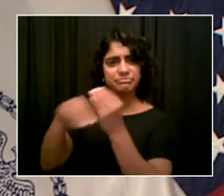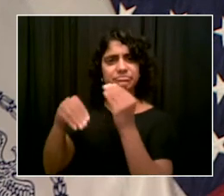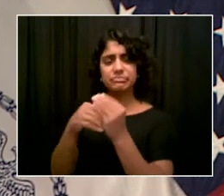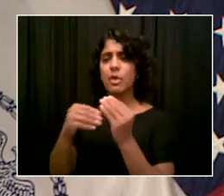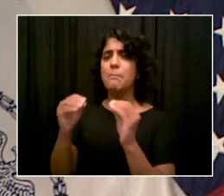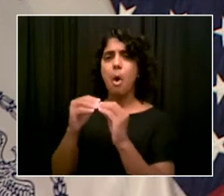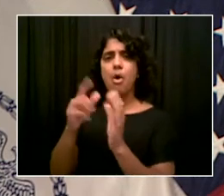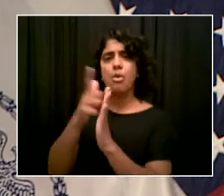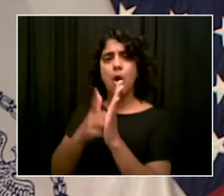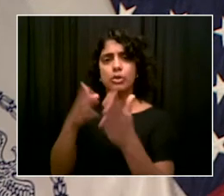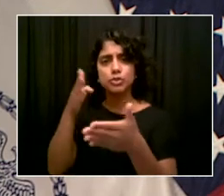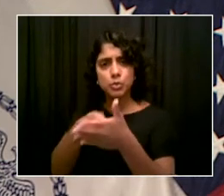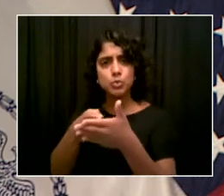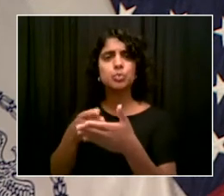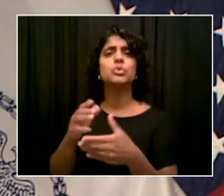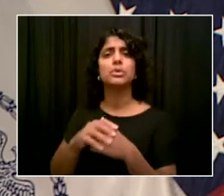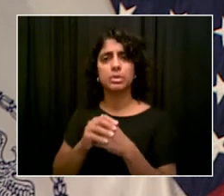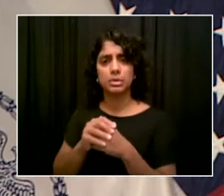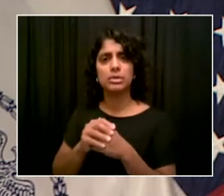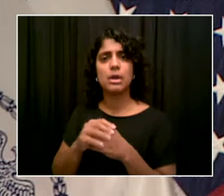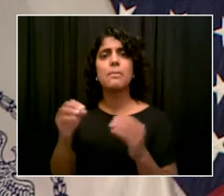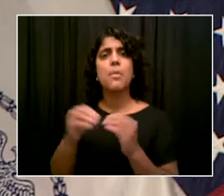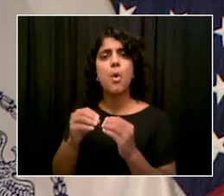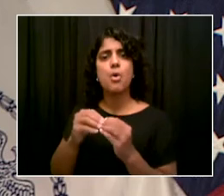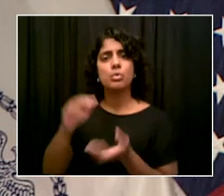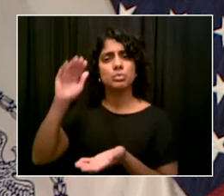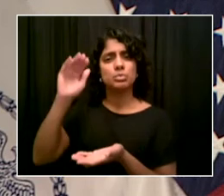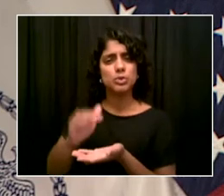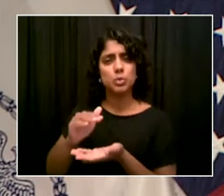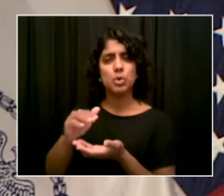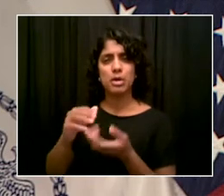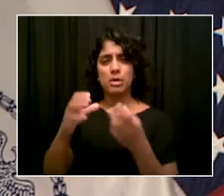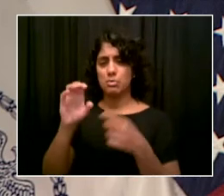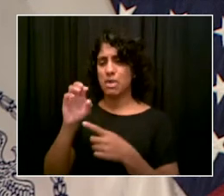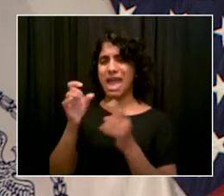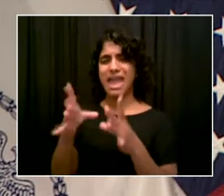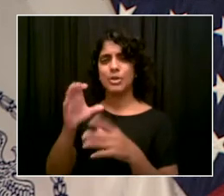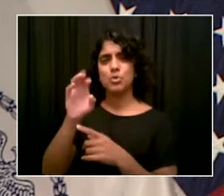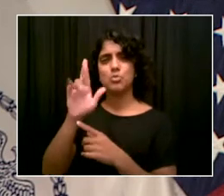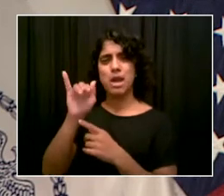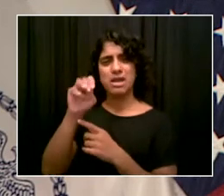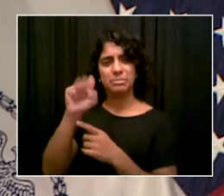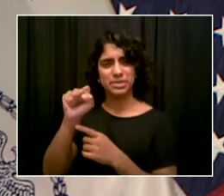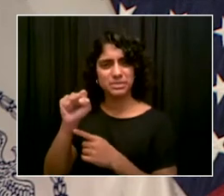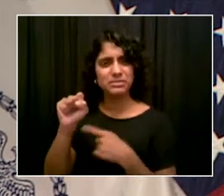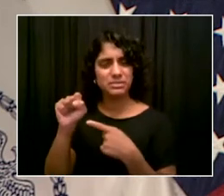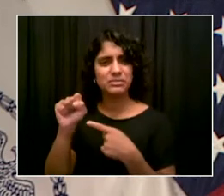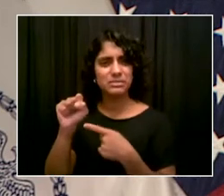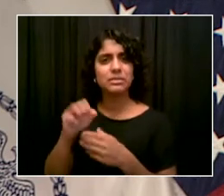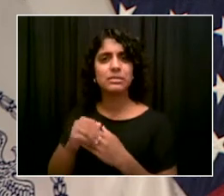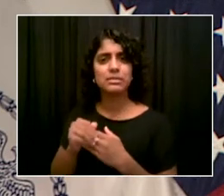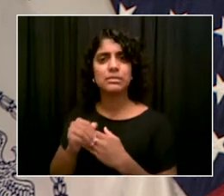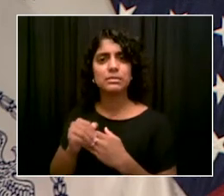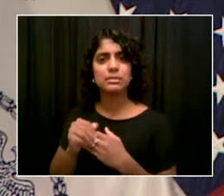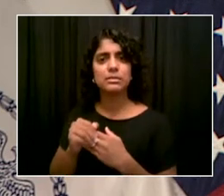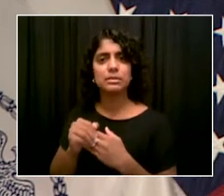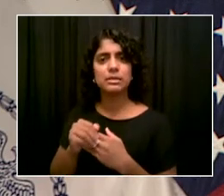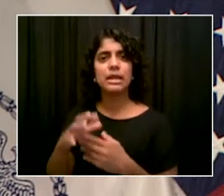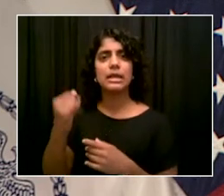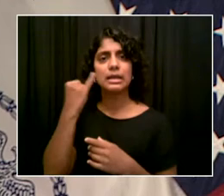And I think that's a real interesting one, hitting people in their pocketbook. I kind of like that. But we need to look at, of course, all the pros and cons and how it would play out.